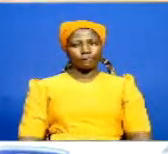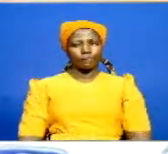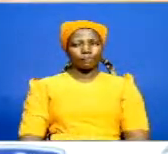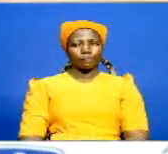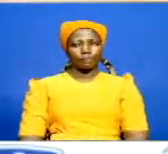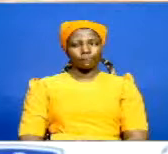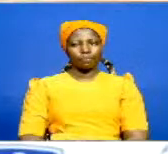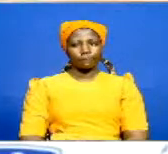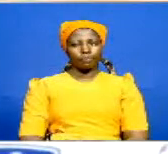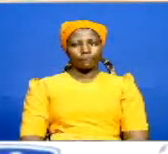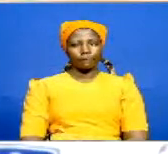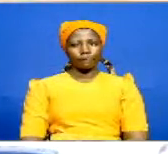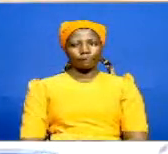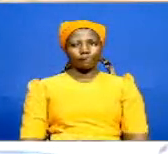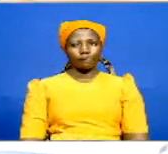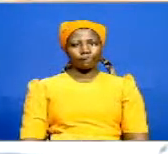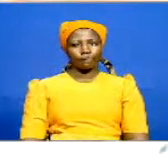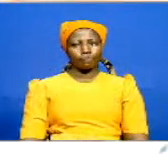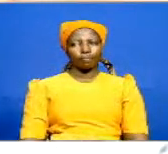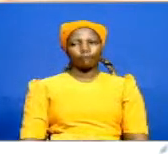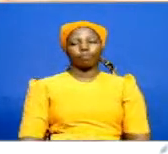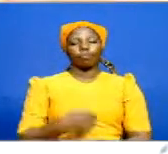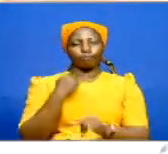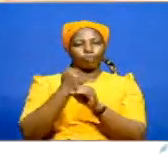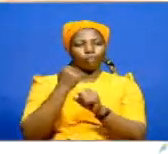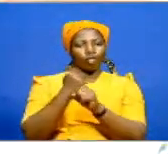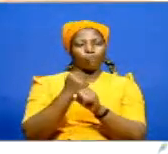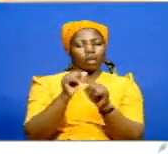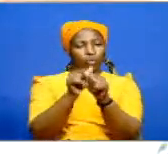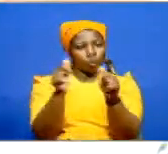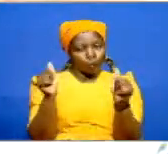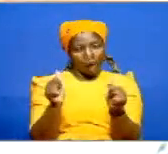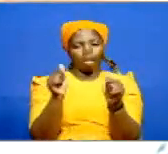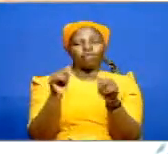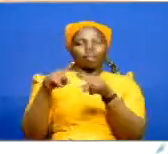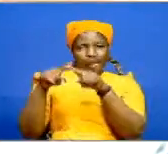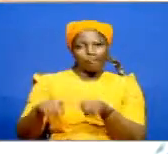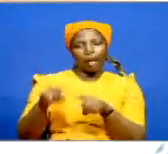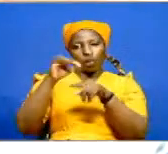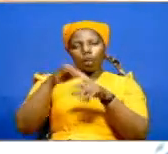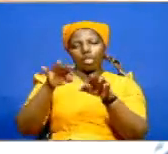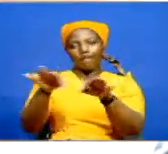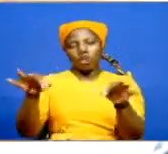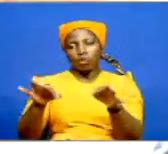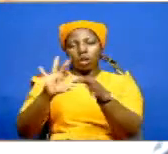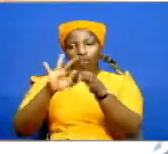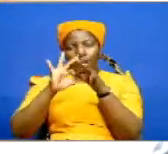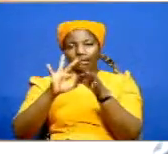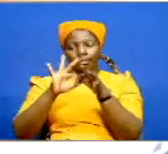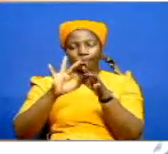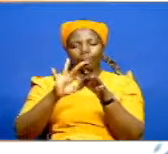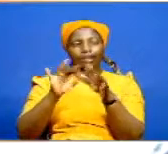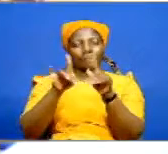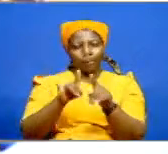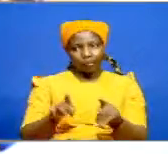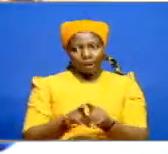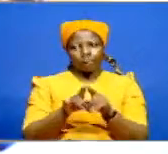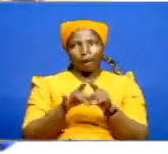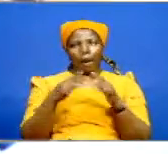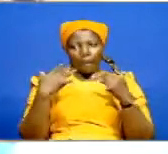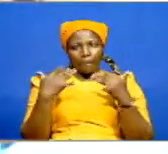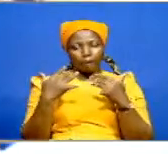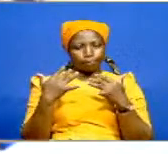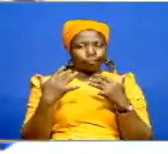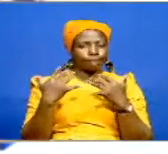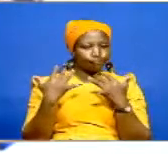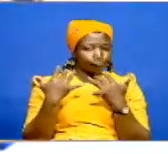Kuperform poa ni unity yenye liko kwa kiwanja na set player ma coach pia. I'm